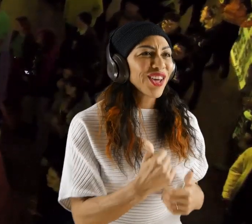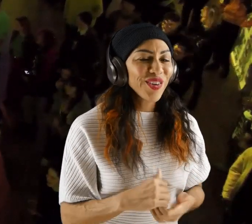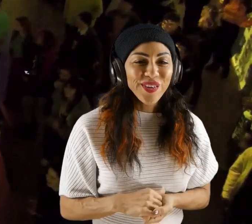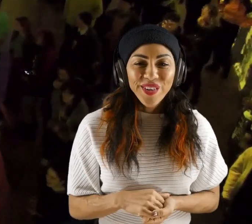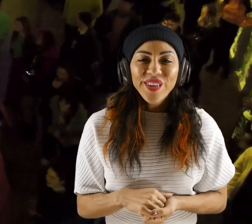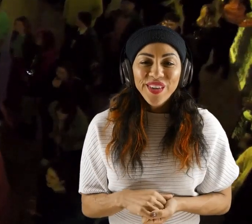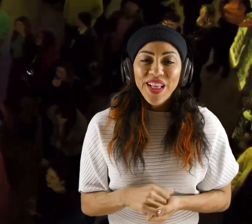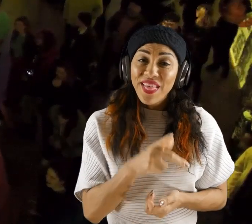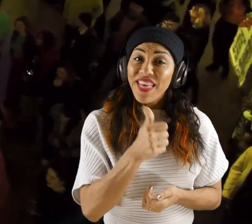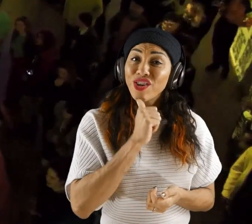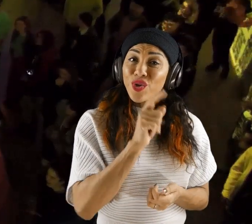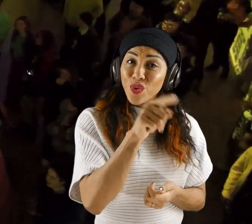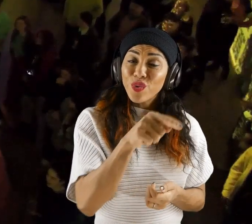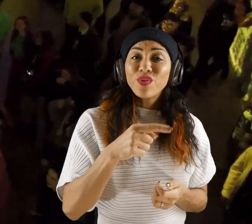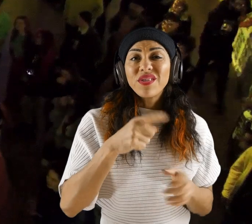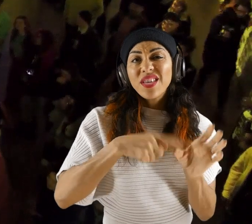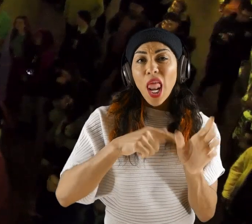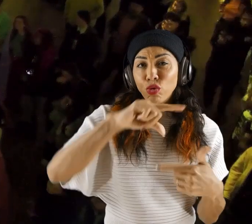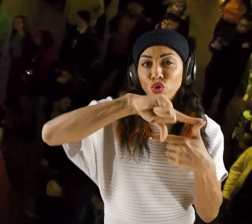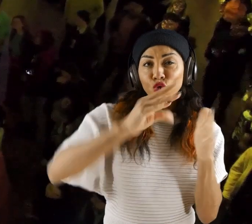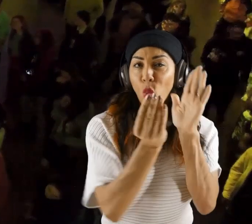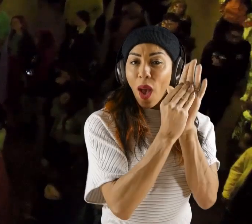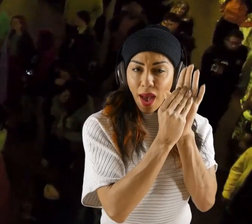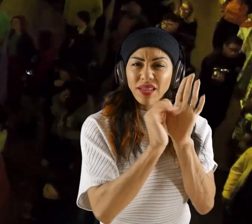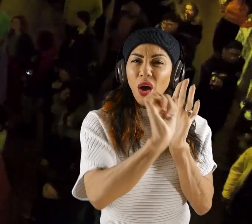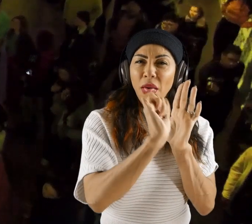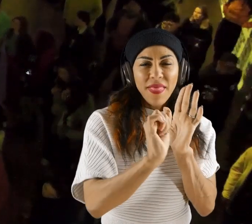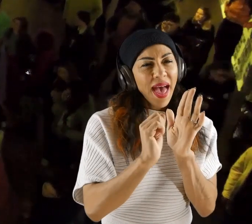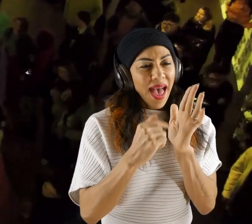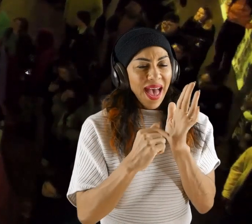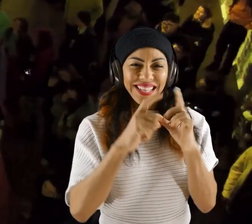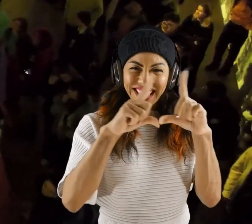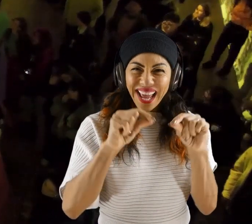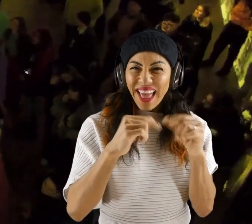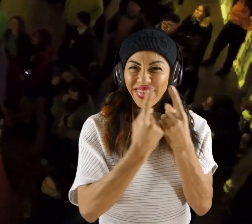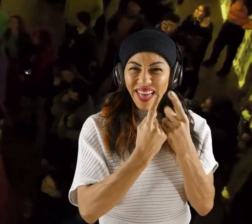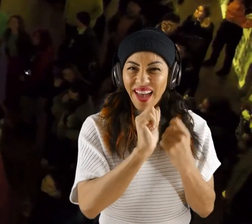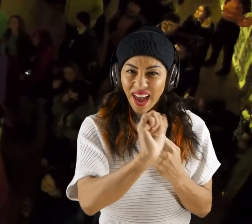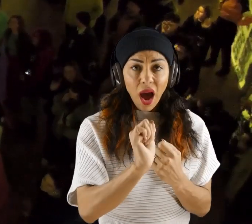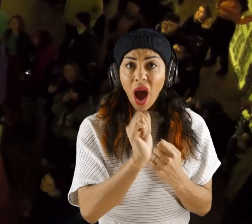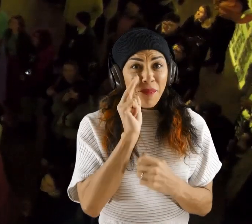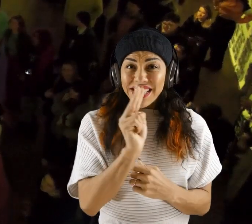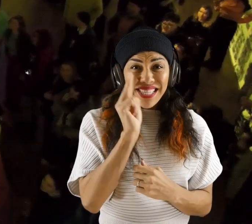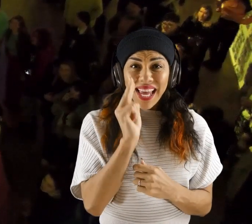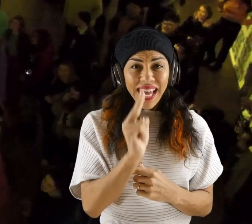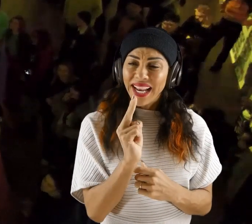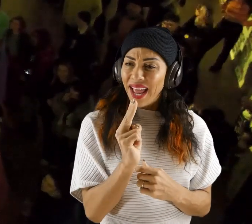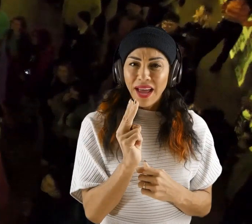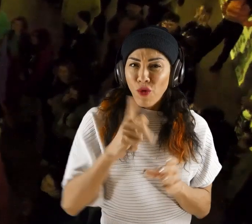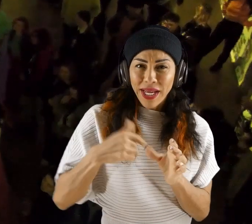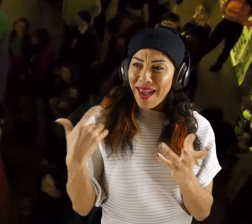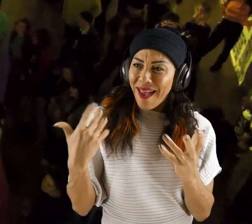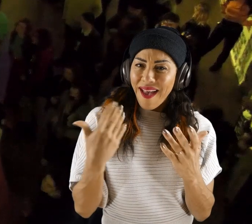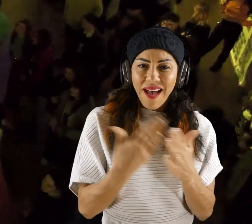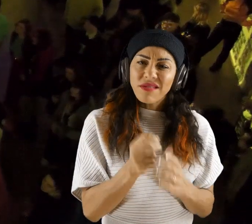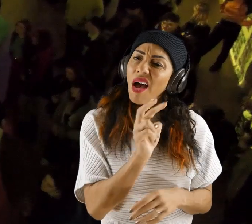the yellow square on the ticker thing. I've been sitting watching this thing go past me for years. I thought this could be used for something artistic